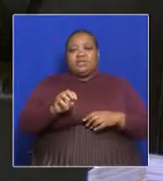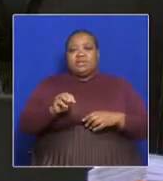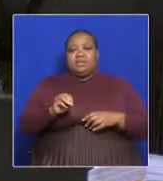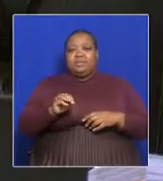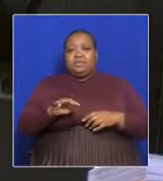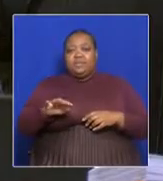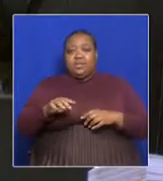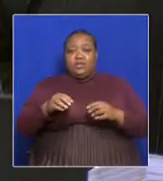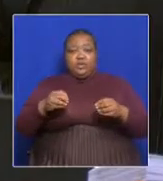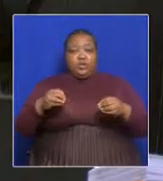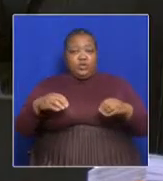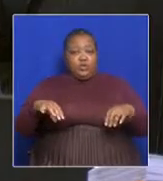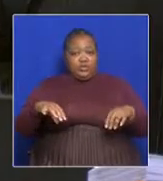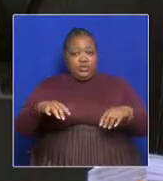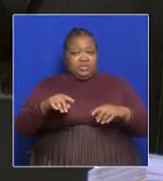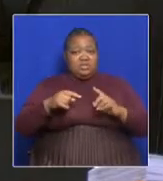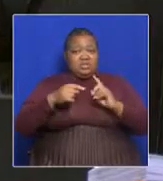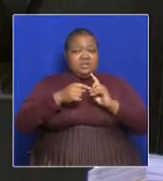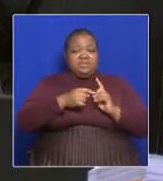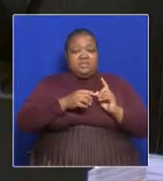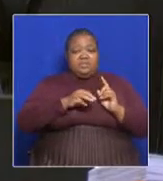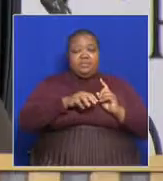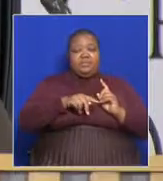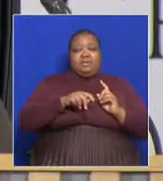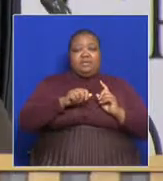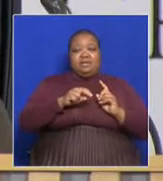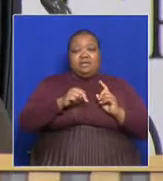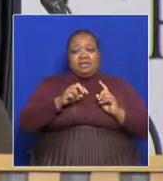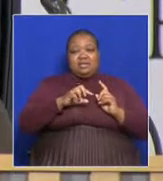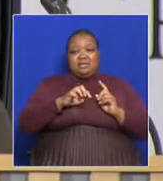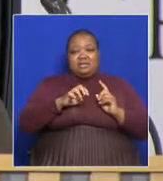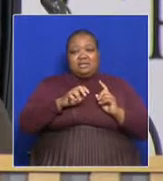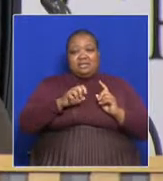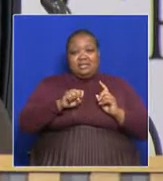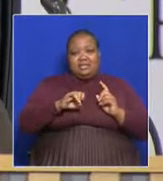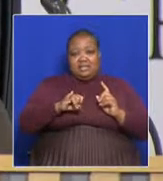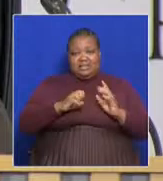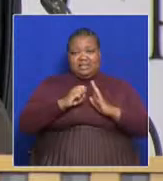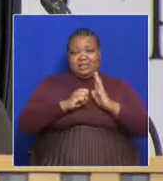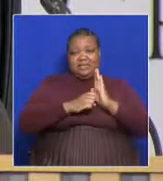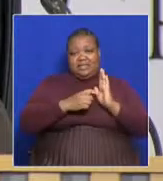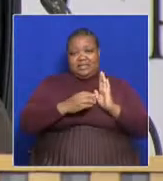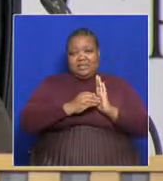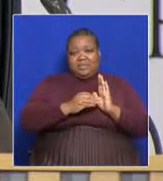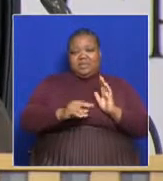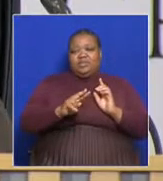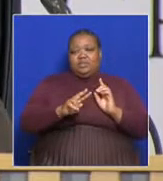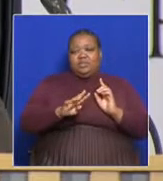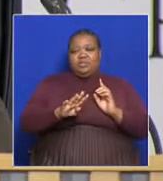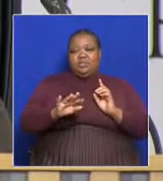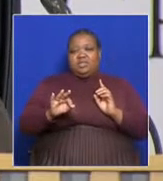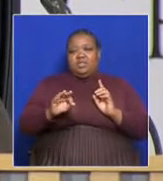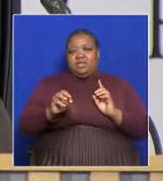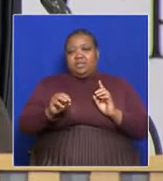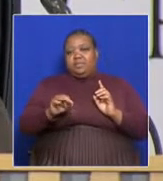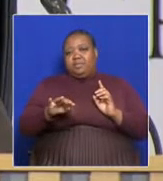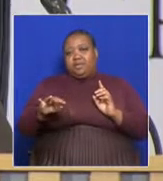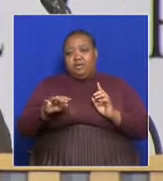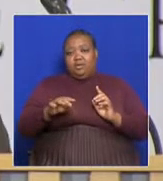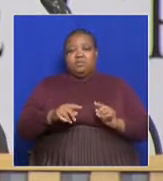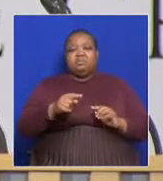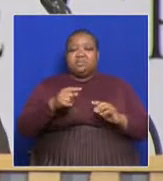statement, he said 243 million. I engaged you on it could be between 200 and 4, we don't really